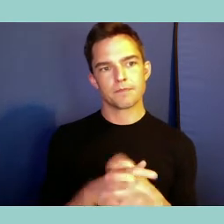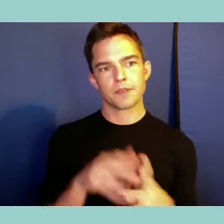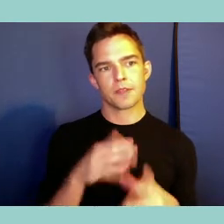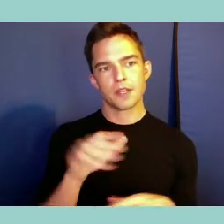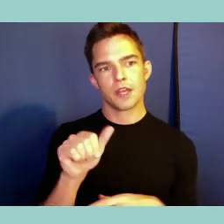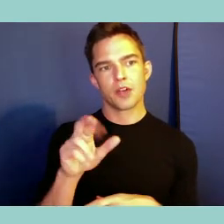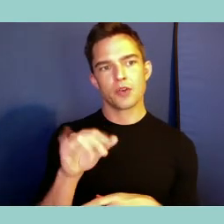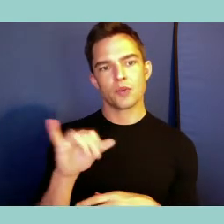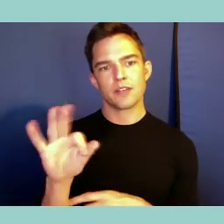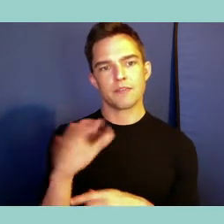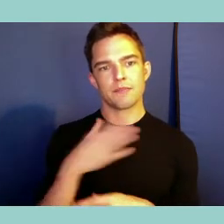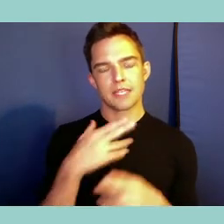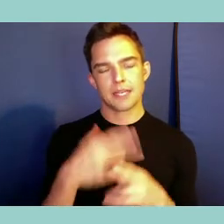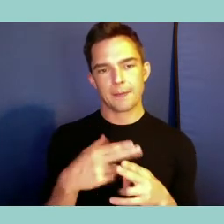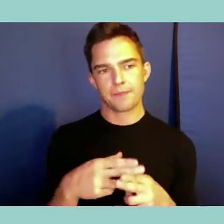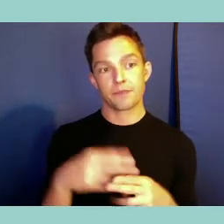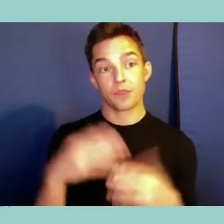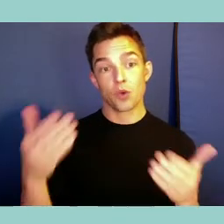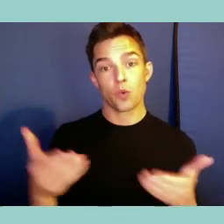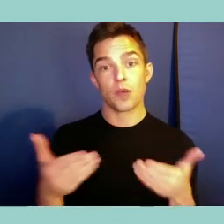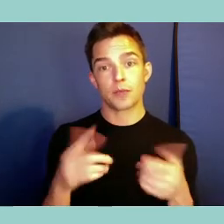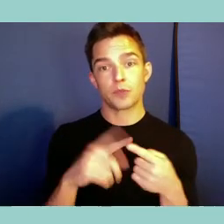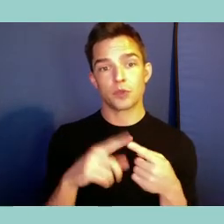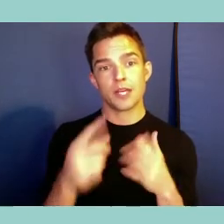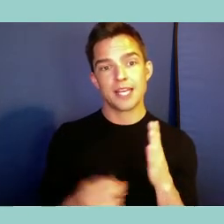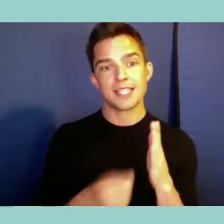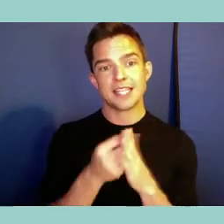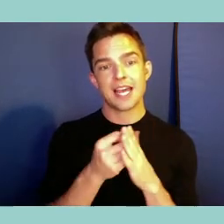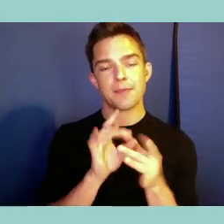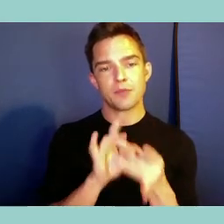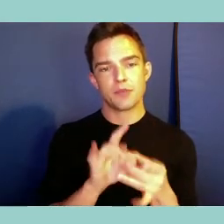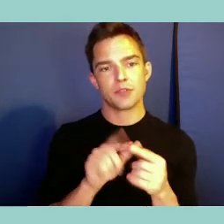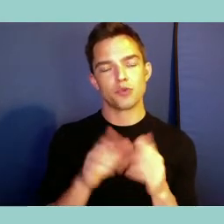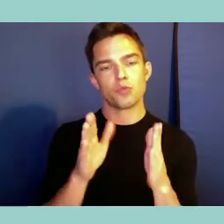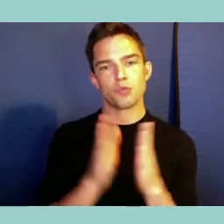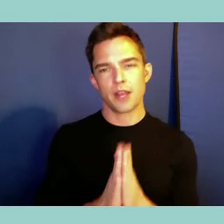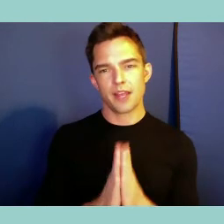My name is Arif. Welcome to a time of prayer.